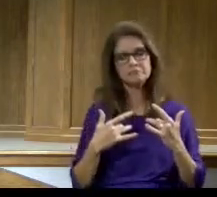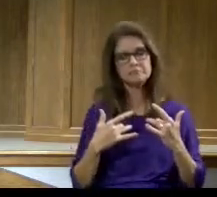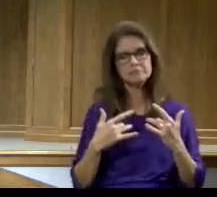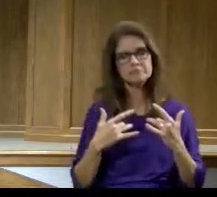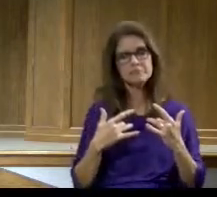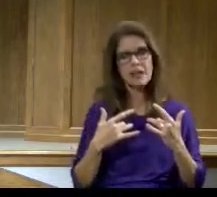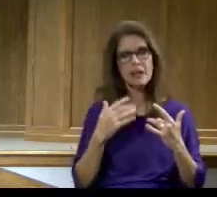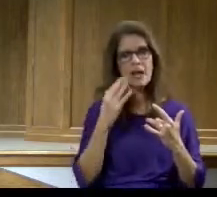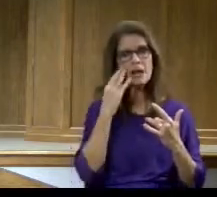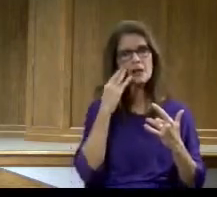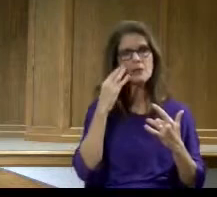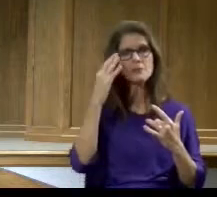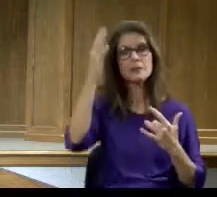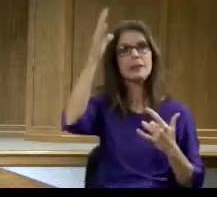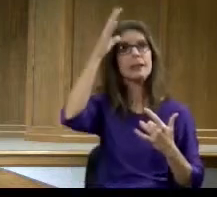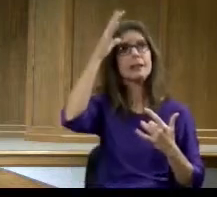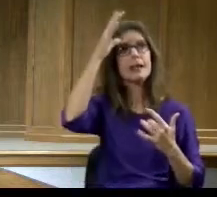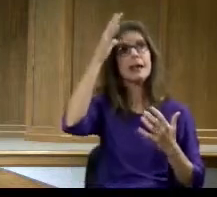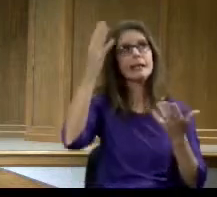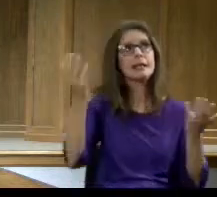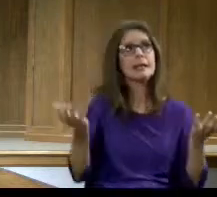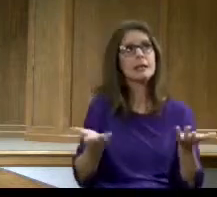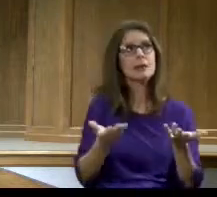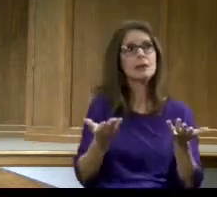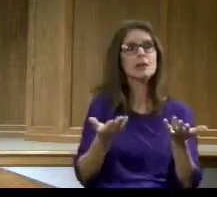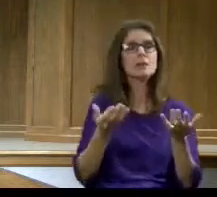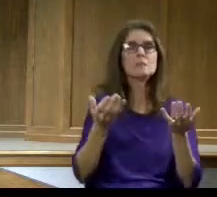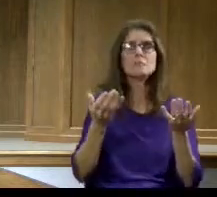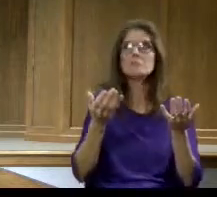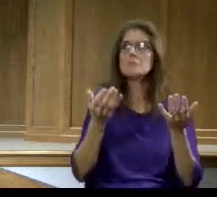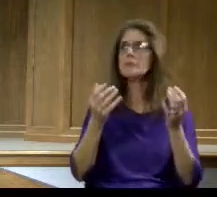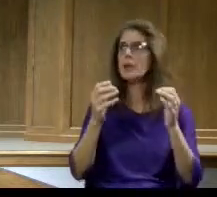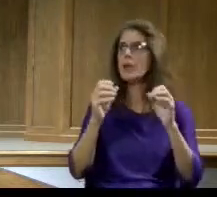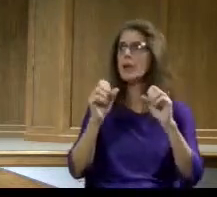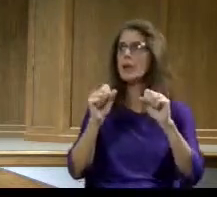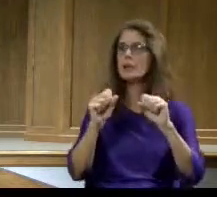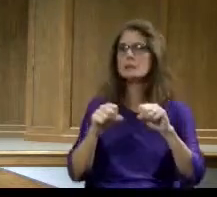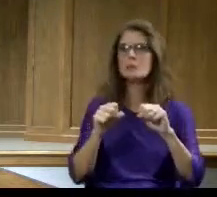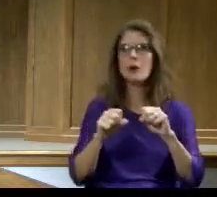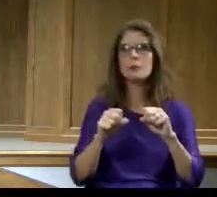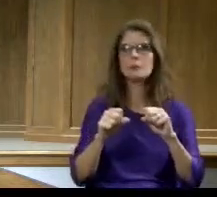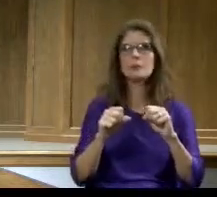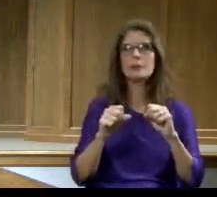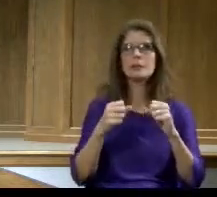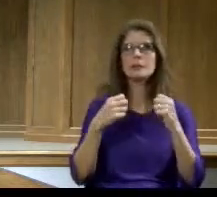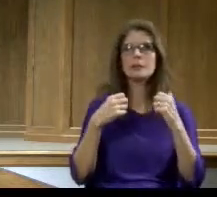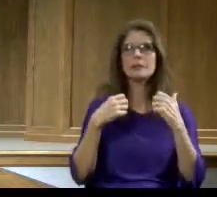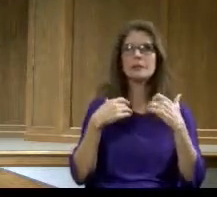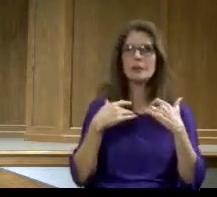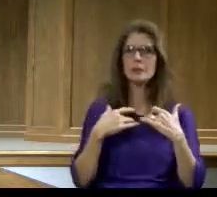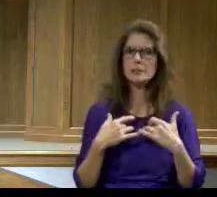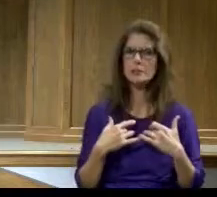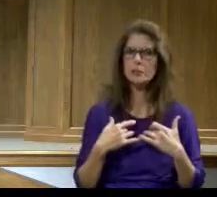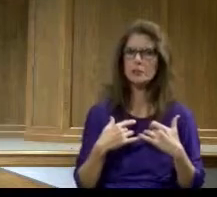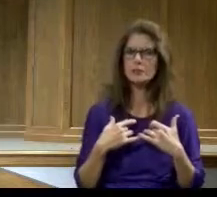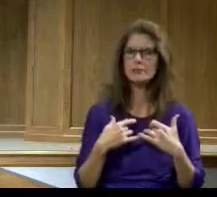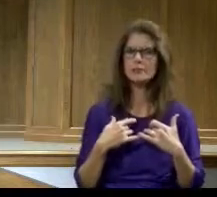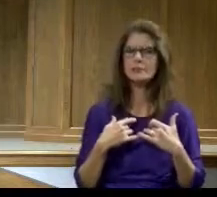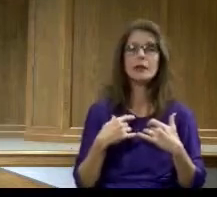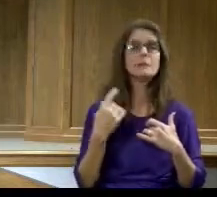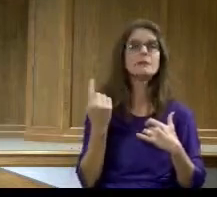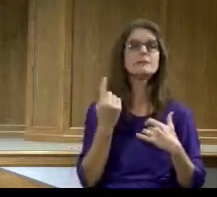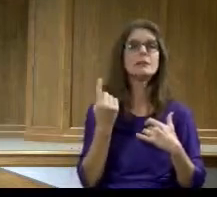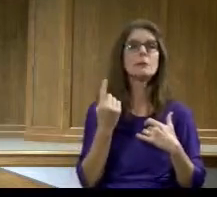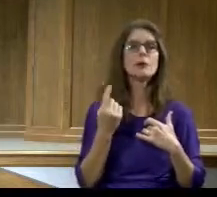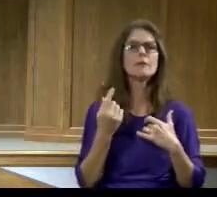And I know that there is a person much, much, much, much younger than me who is finding